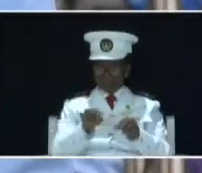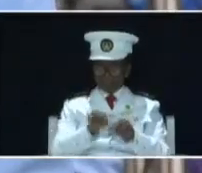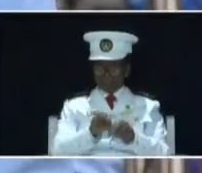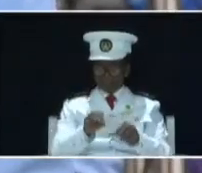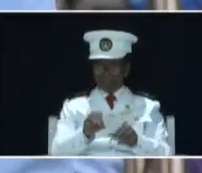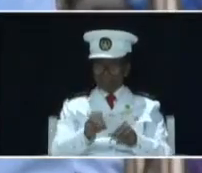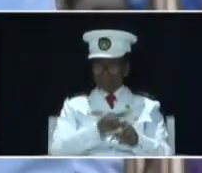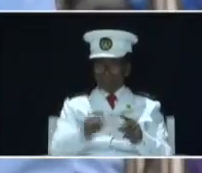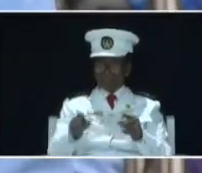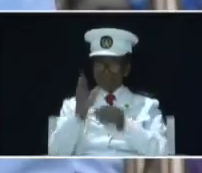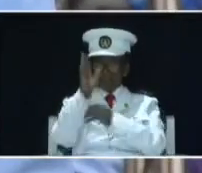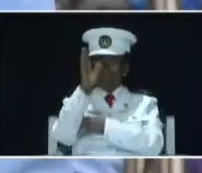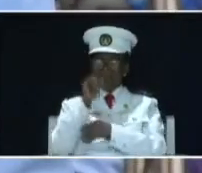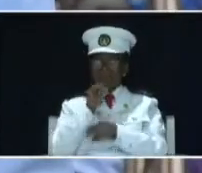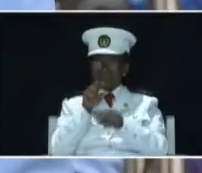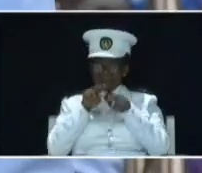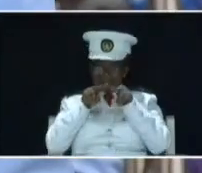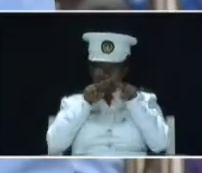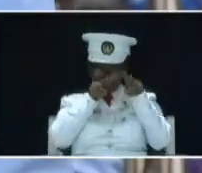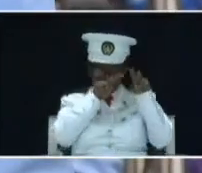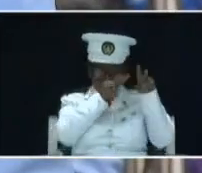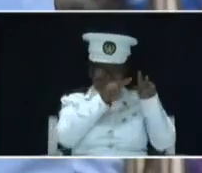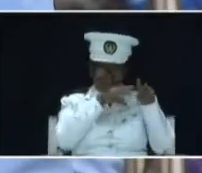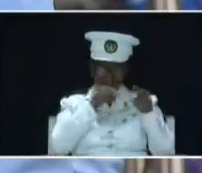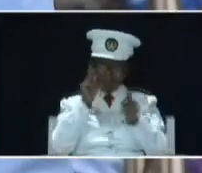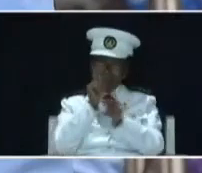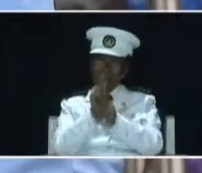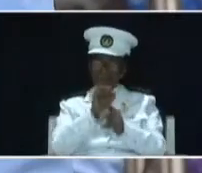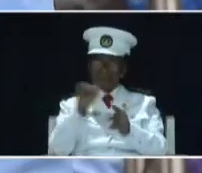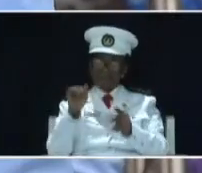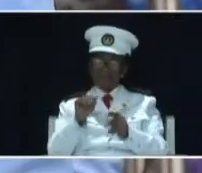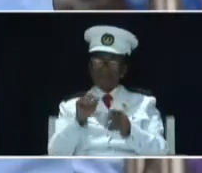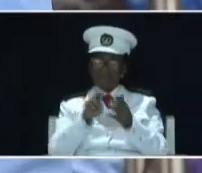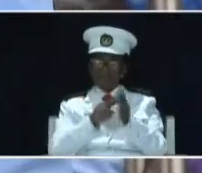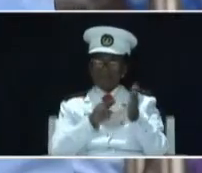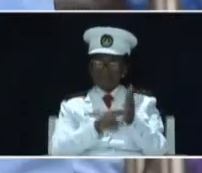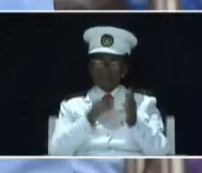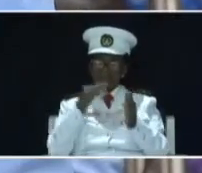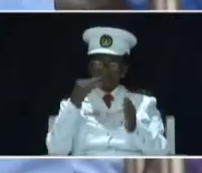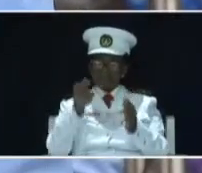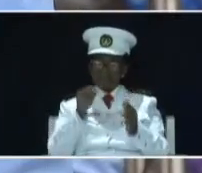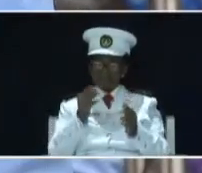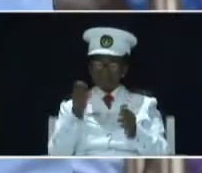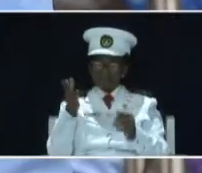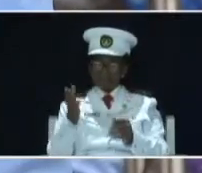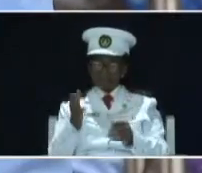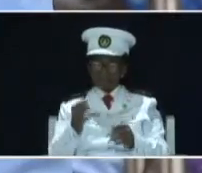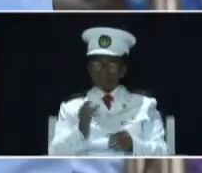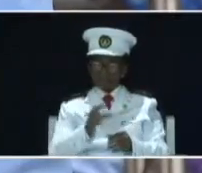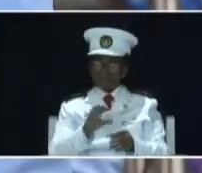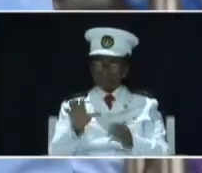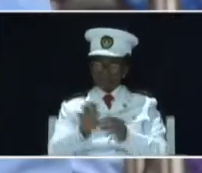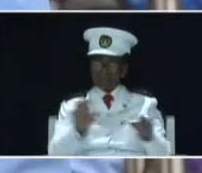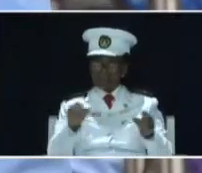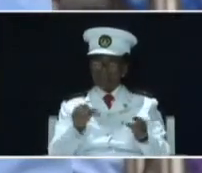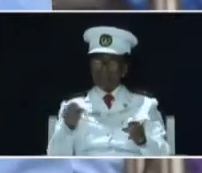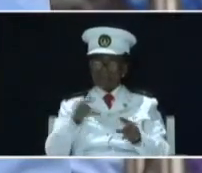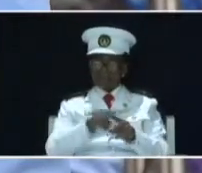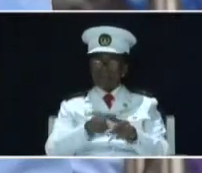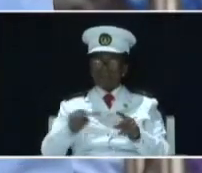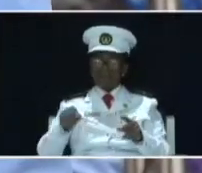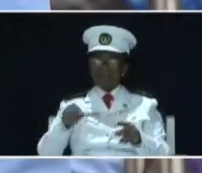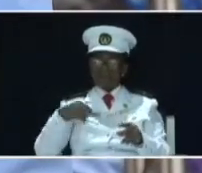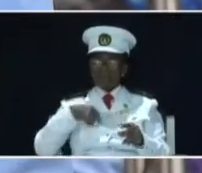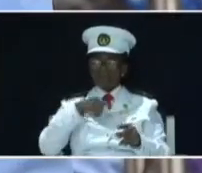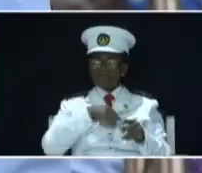and is keeping a record of all their activities. So we have the staff, and of course the staff are in